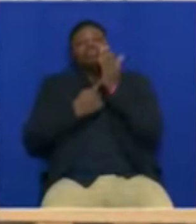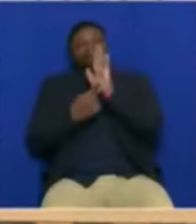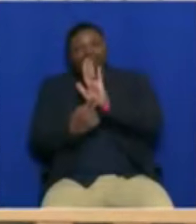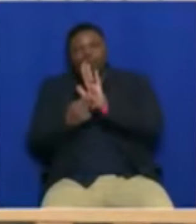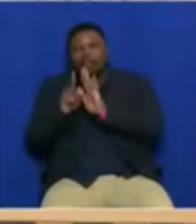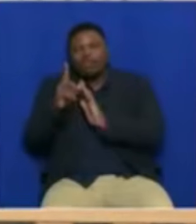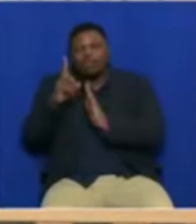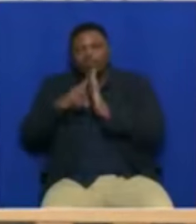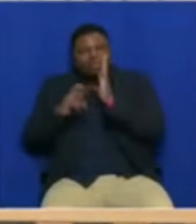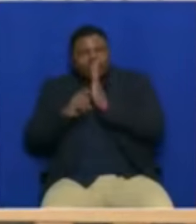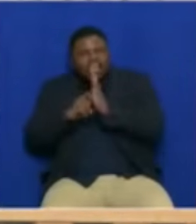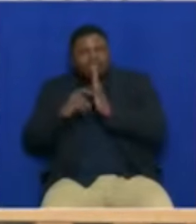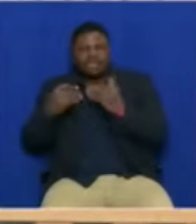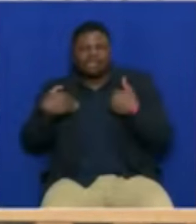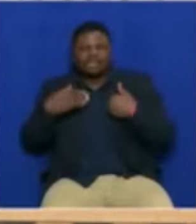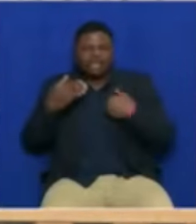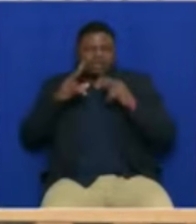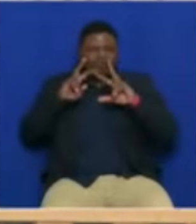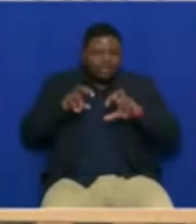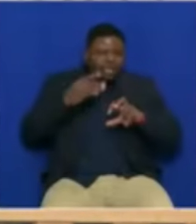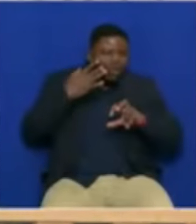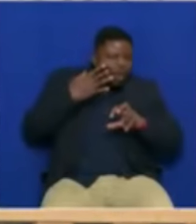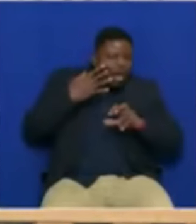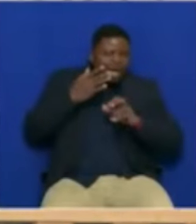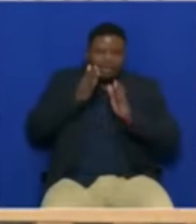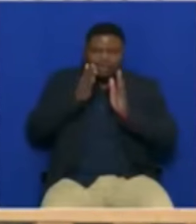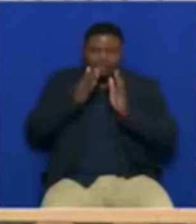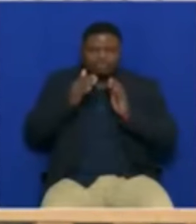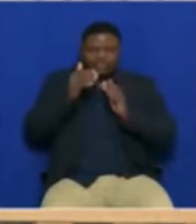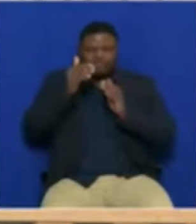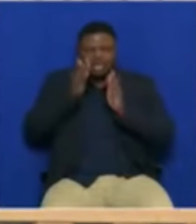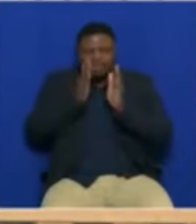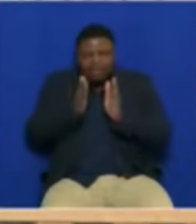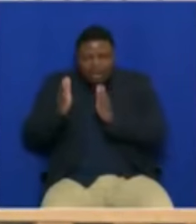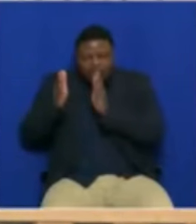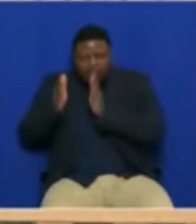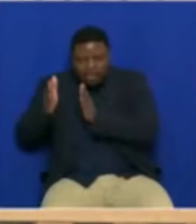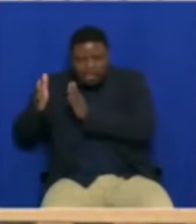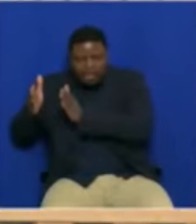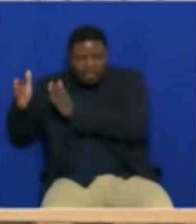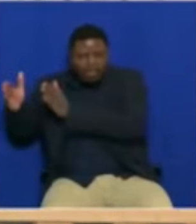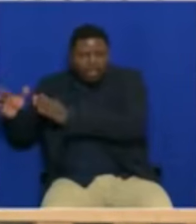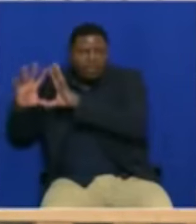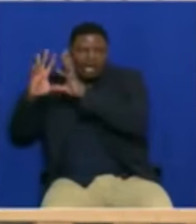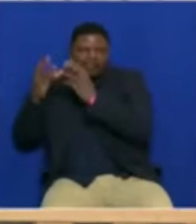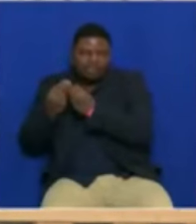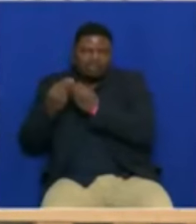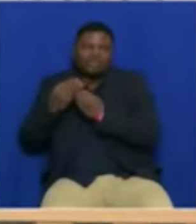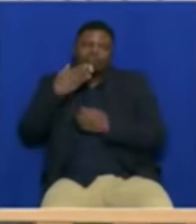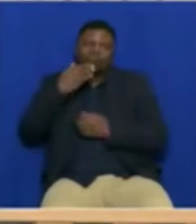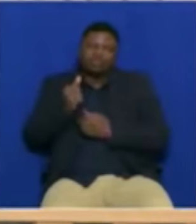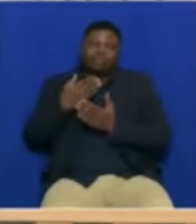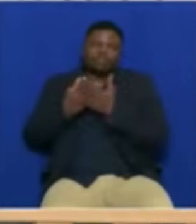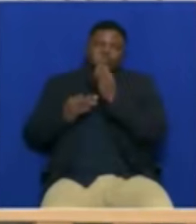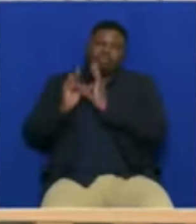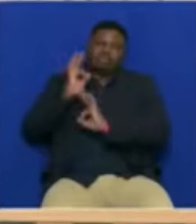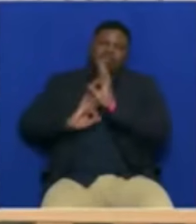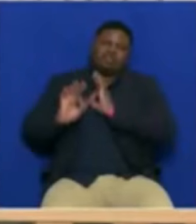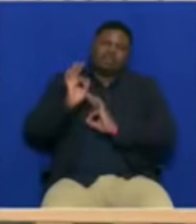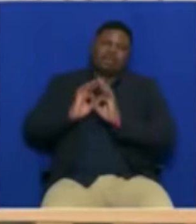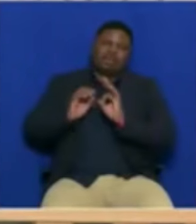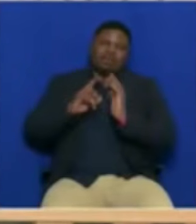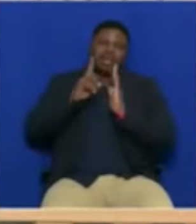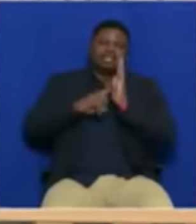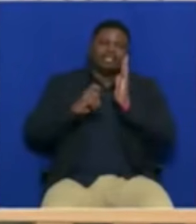will deal with my chronology of events. I'm happy to give you a first shot at this. Thank